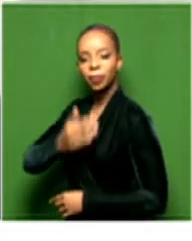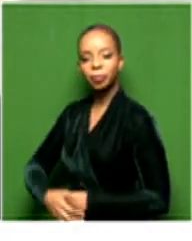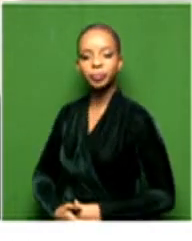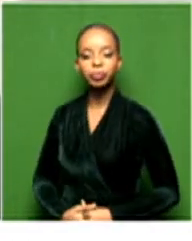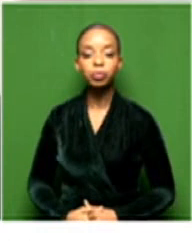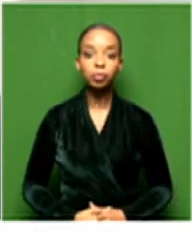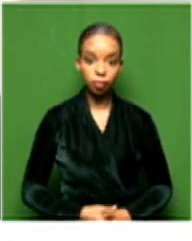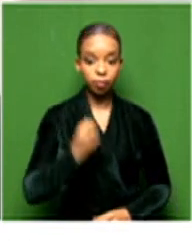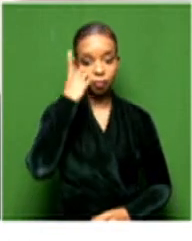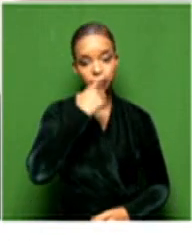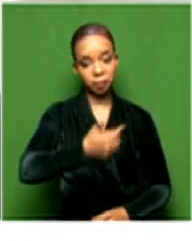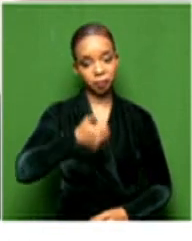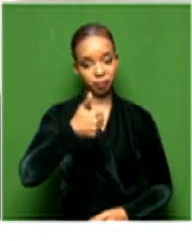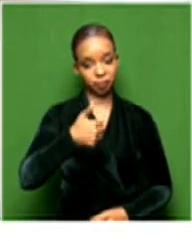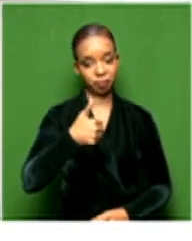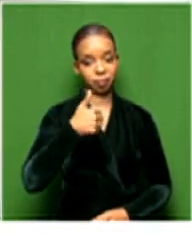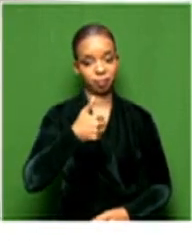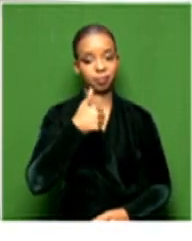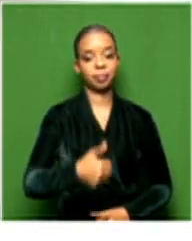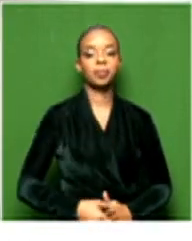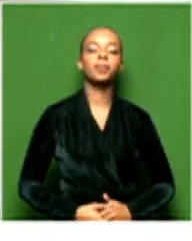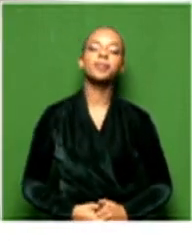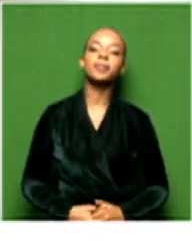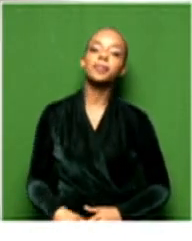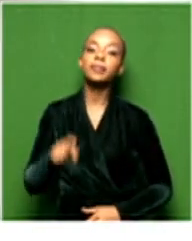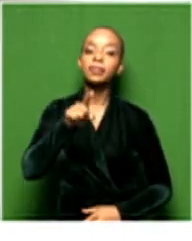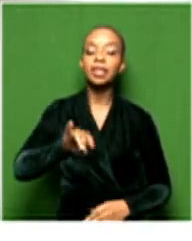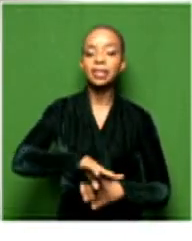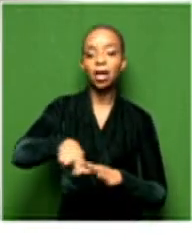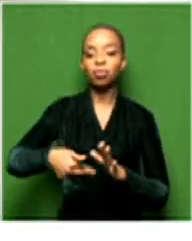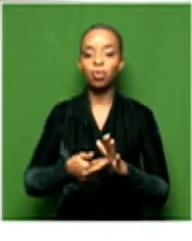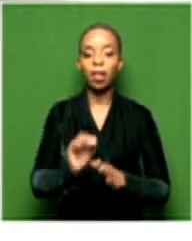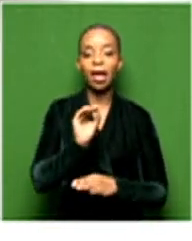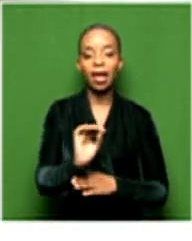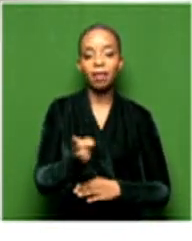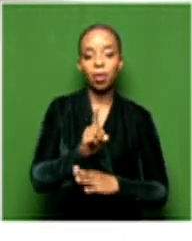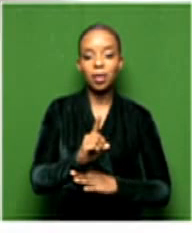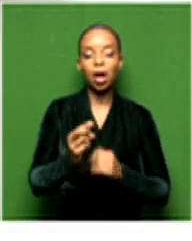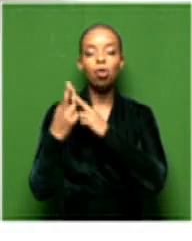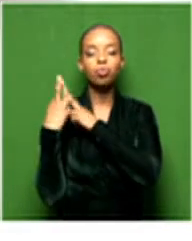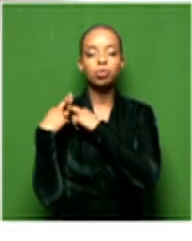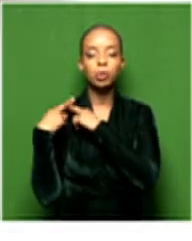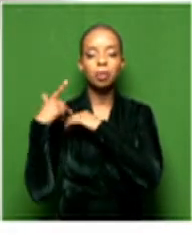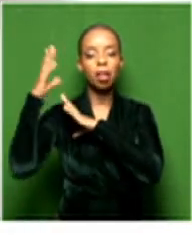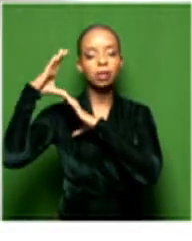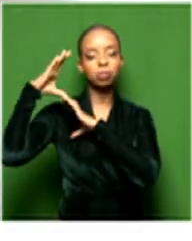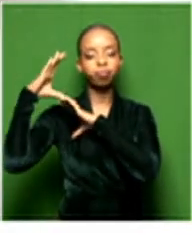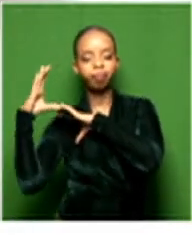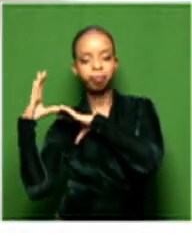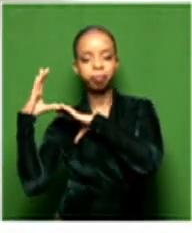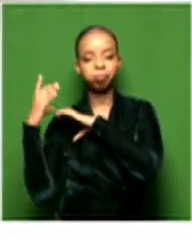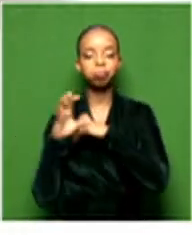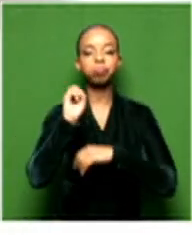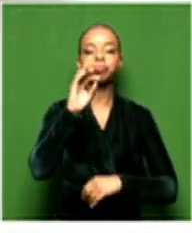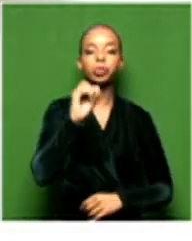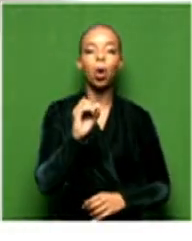Very, very good question. This type of role has a high form of responsibility. So we recommend